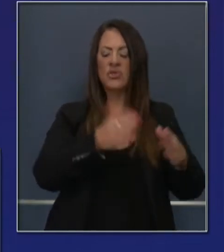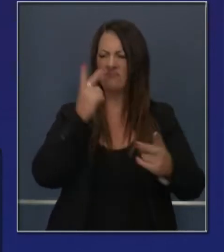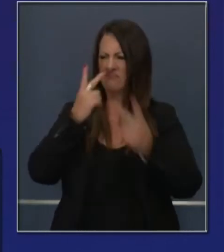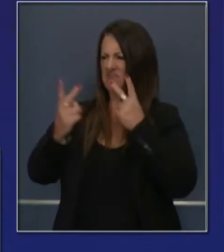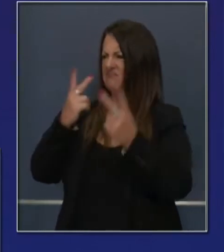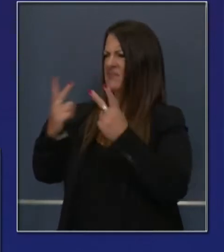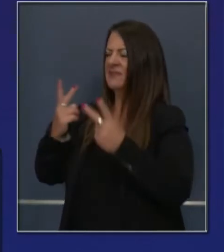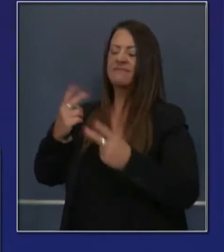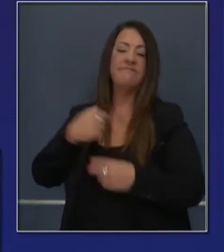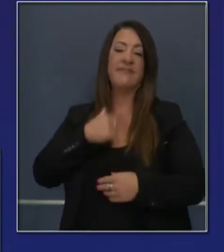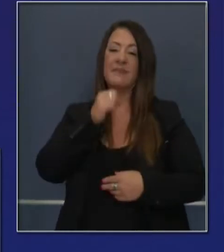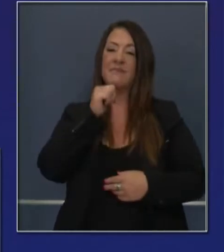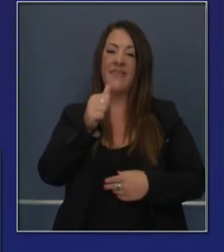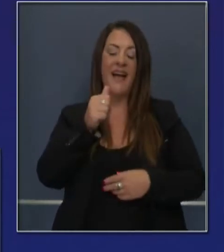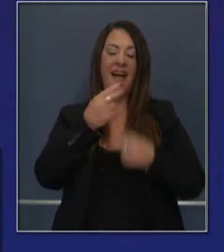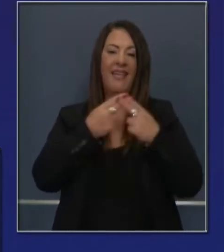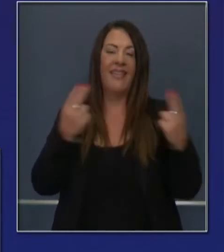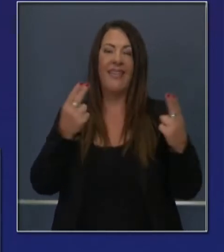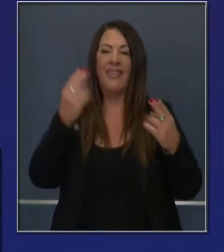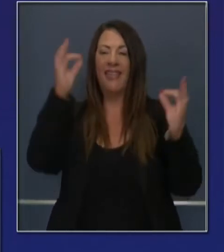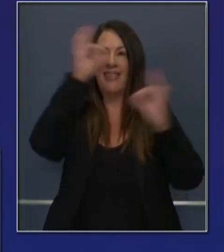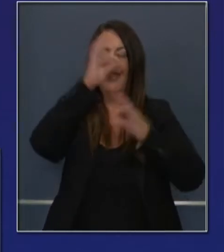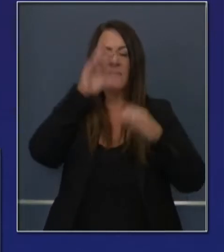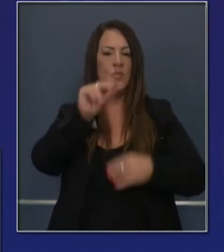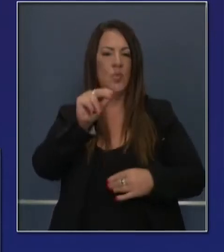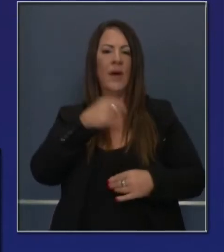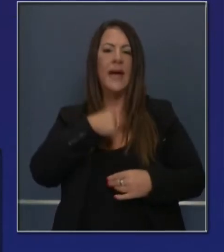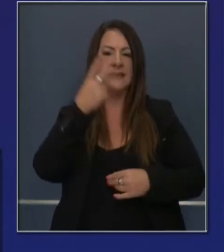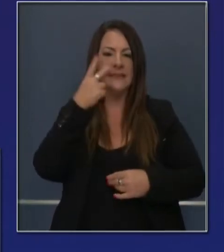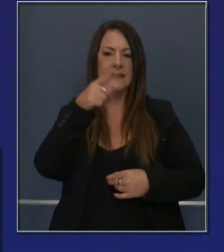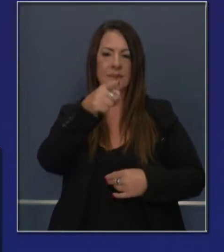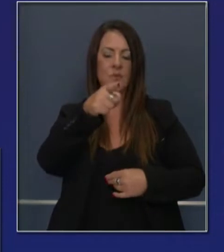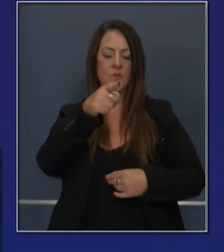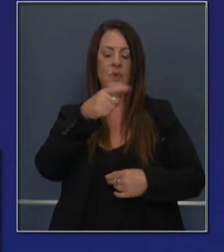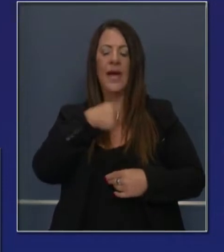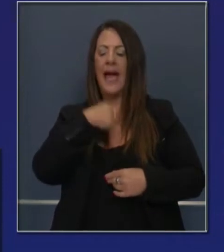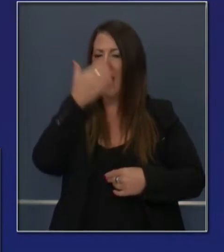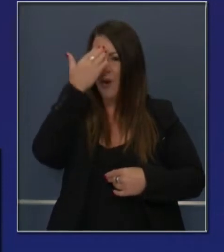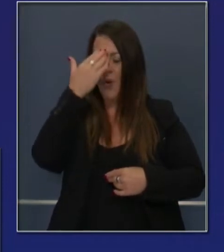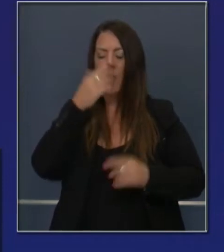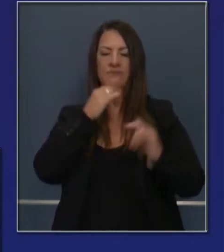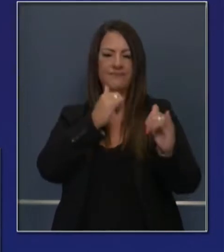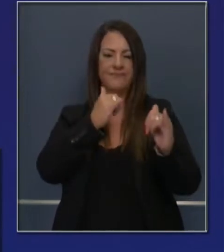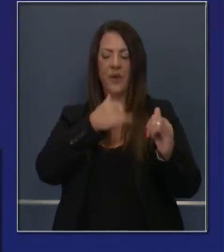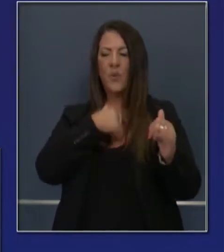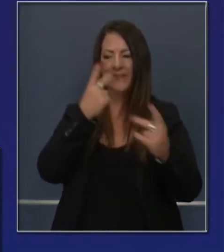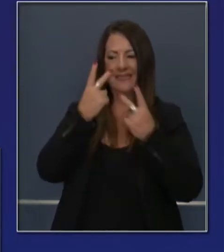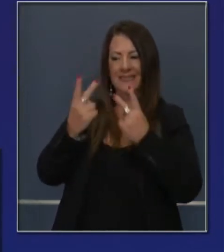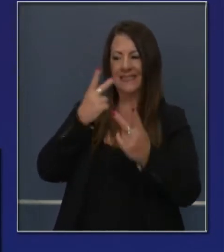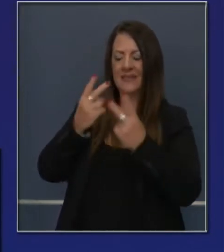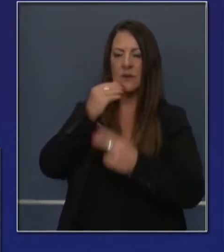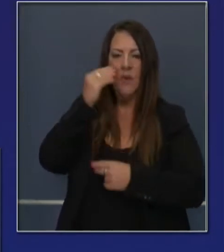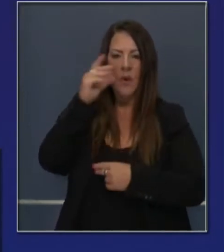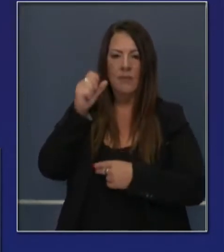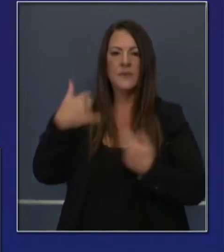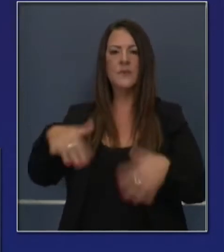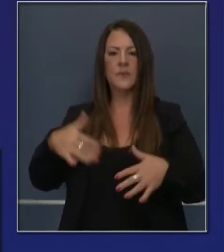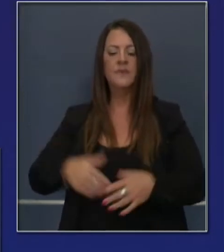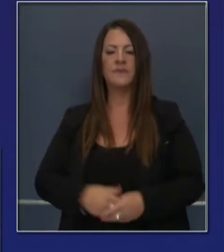see exactly what you see. And I can assure you, we are just winding up in many of these